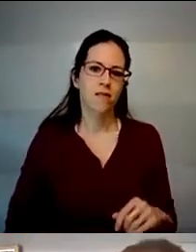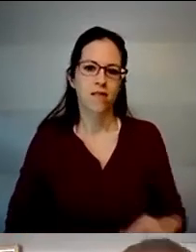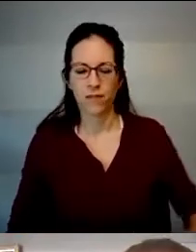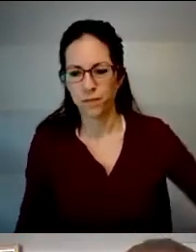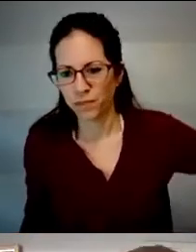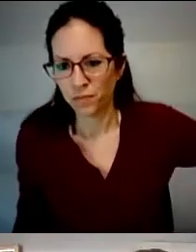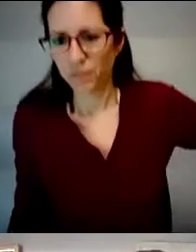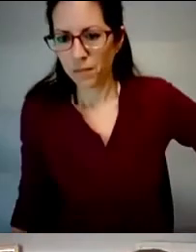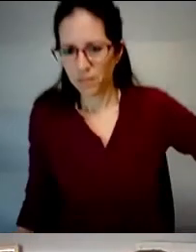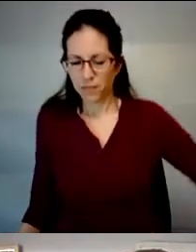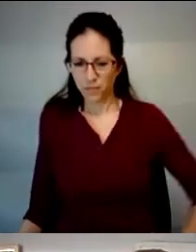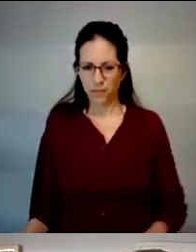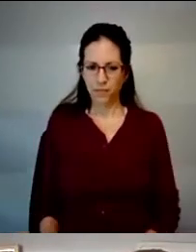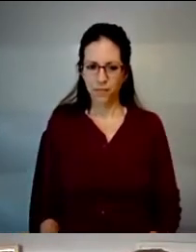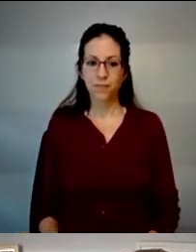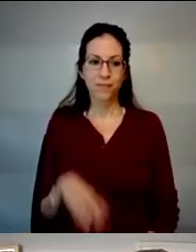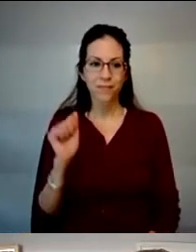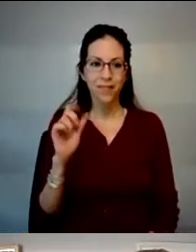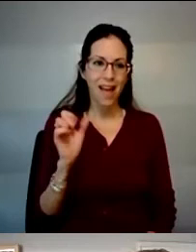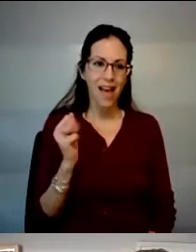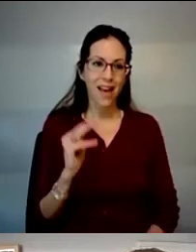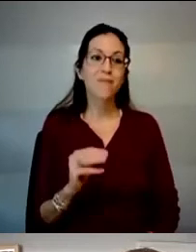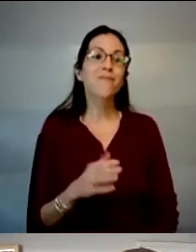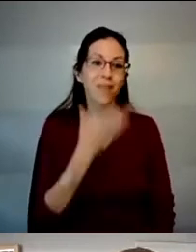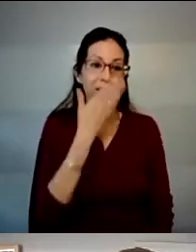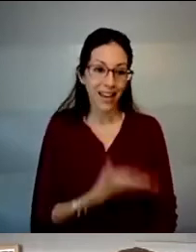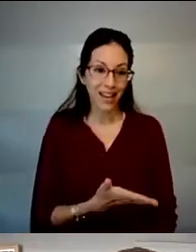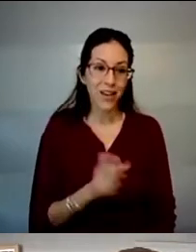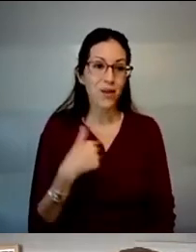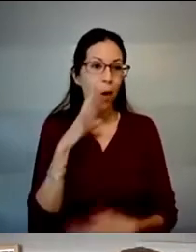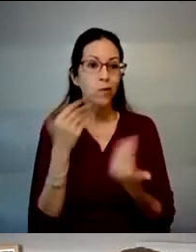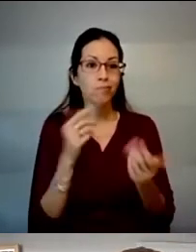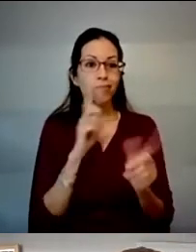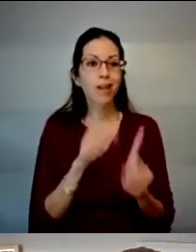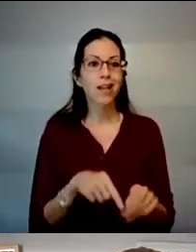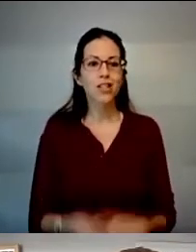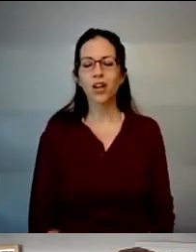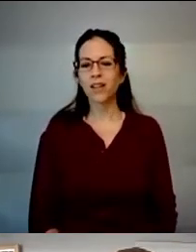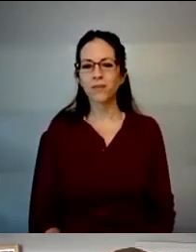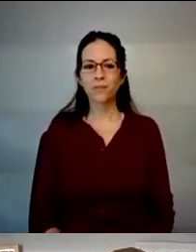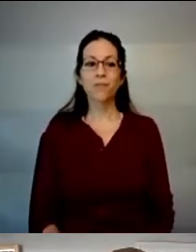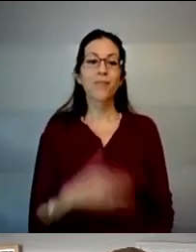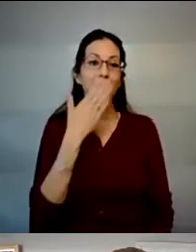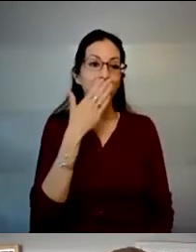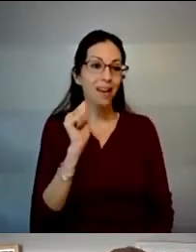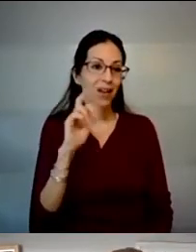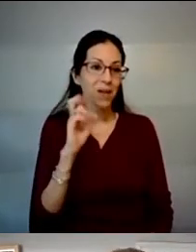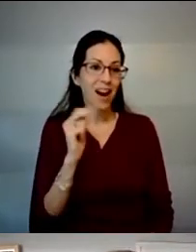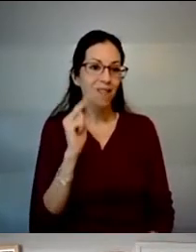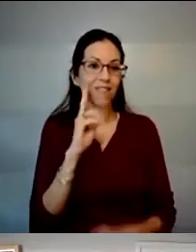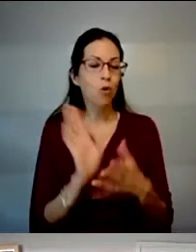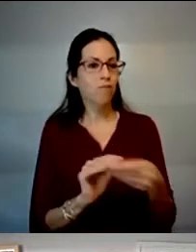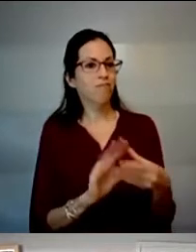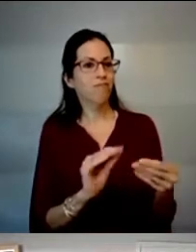but. Absolutely. Thanks, Charity. And I'll answer some of that. Thanks, Aaron, for sharing that information. And